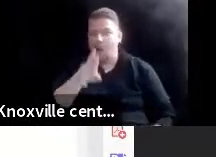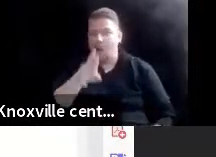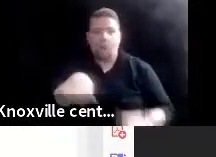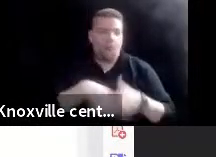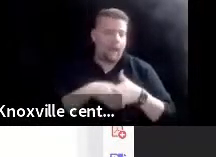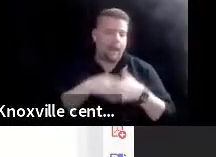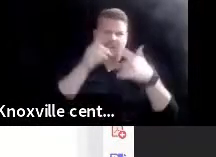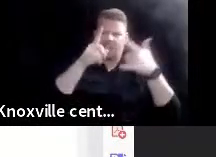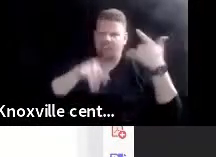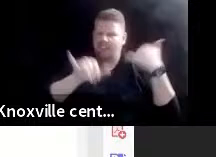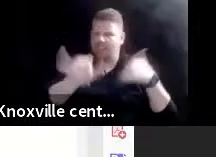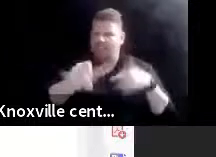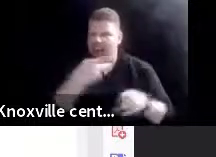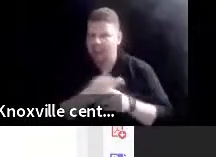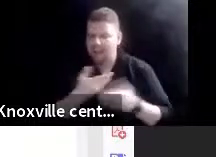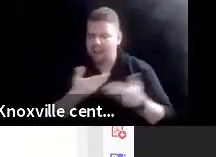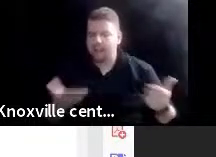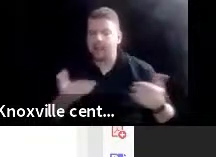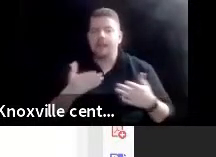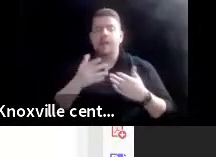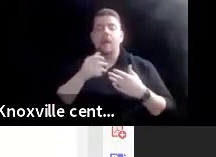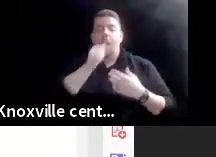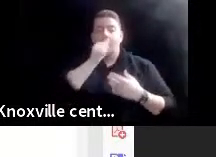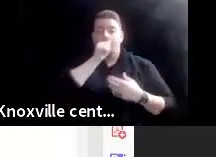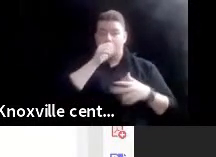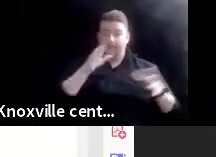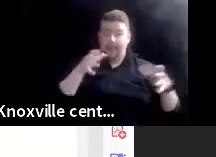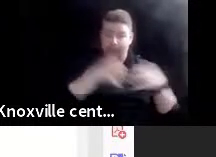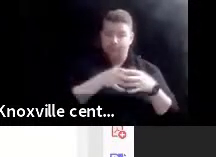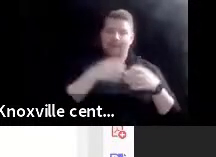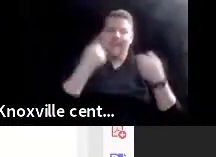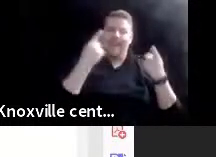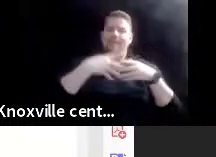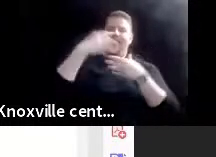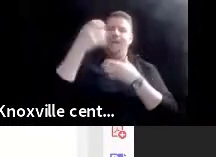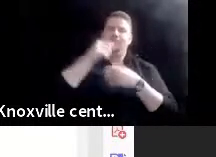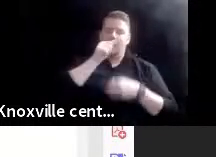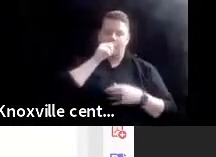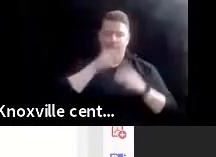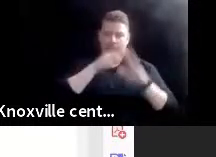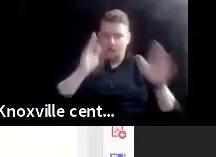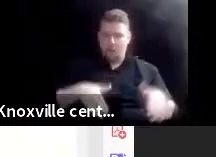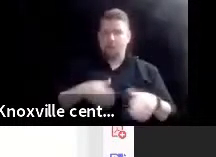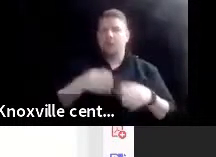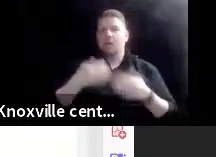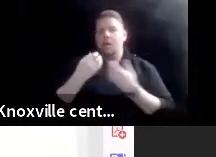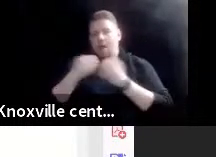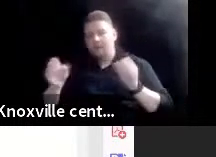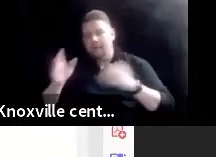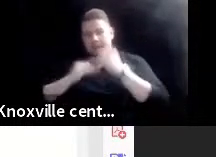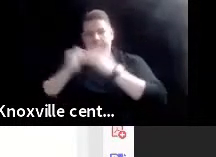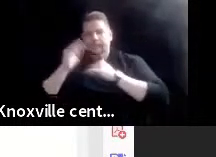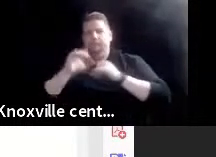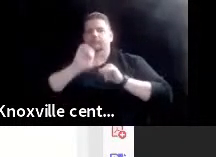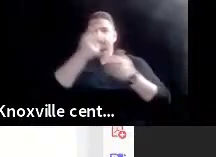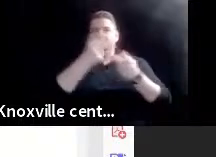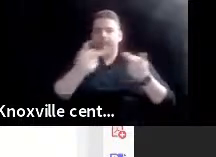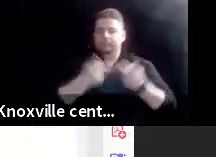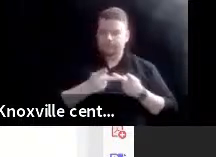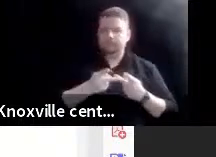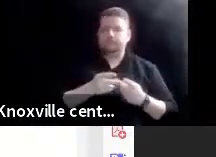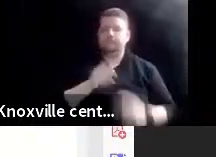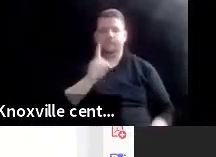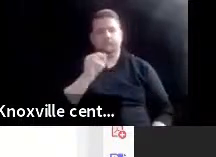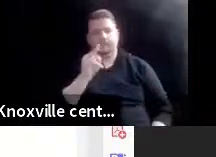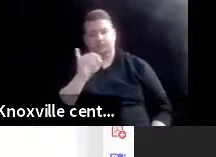So private gatherings occur outside private homes in office buildings or other places. Danielle, can